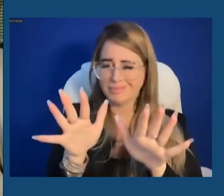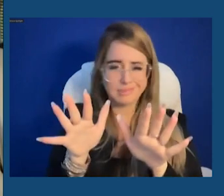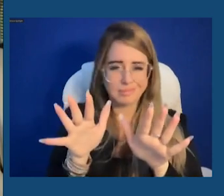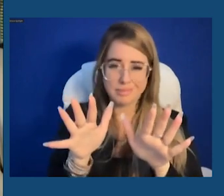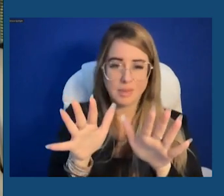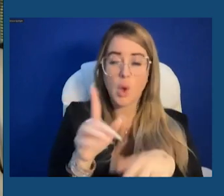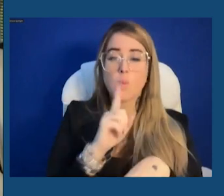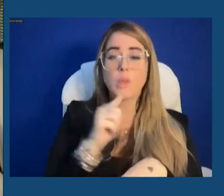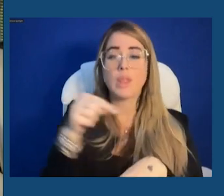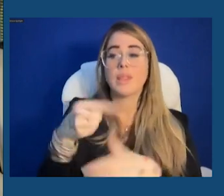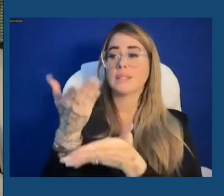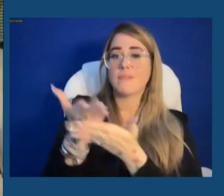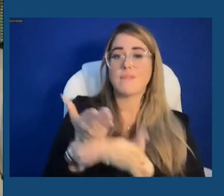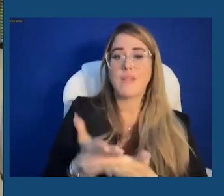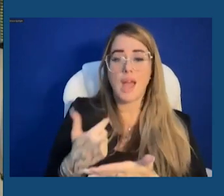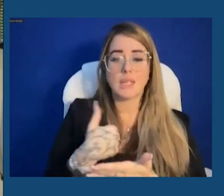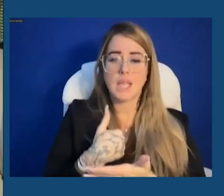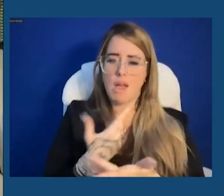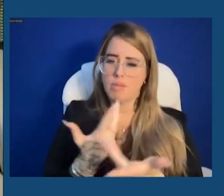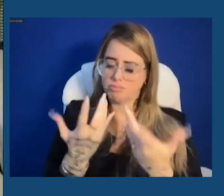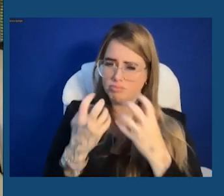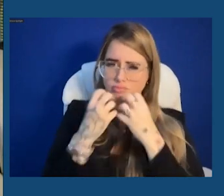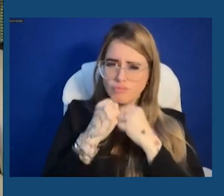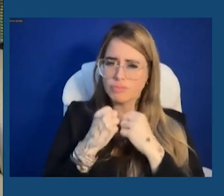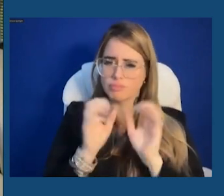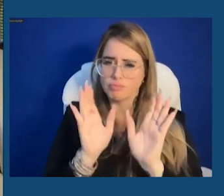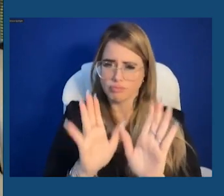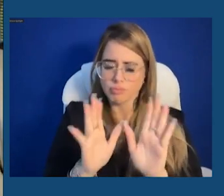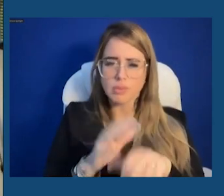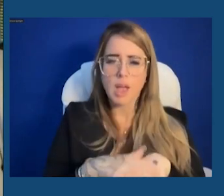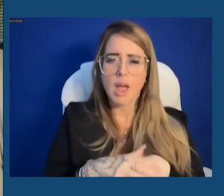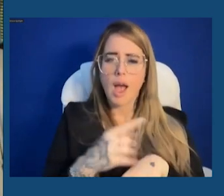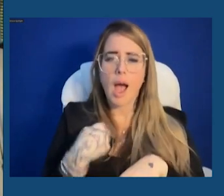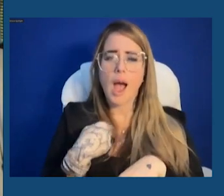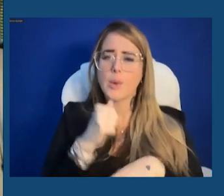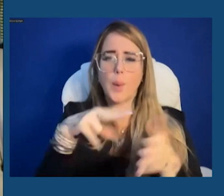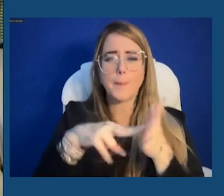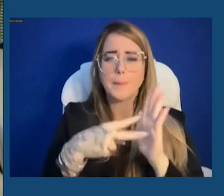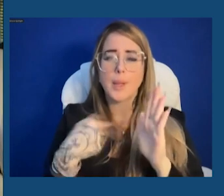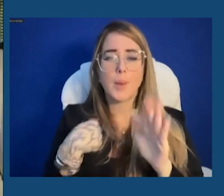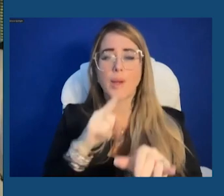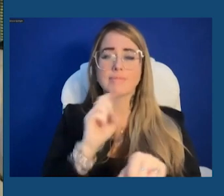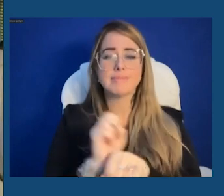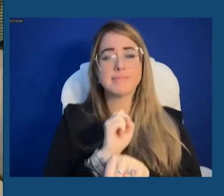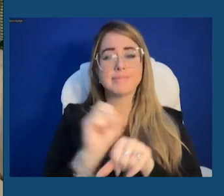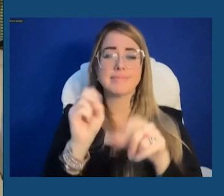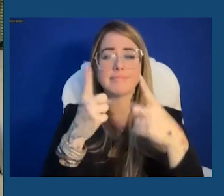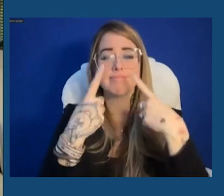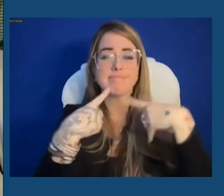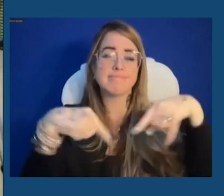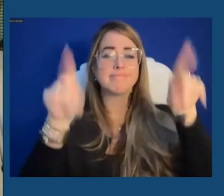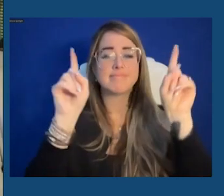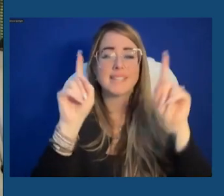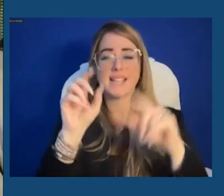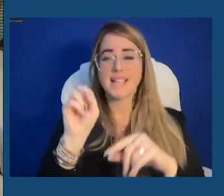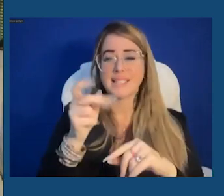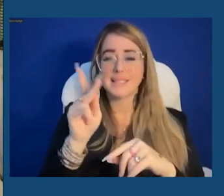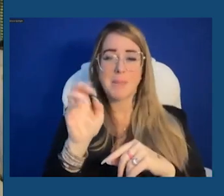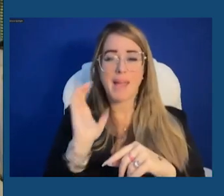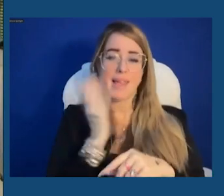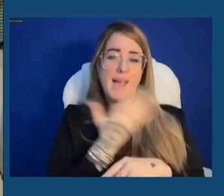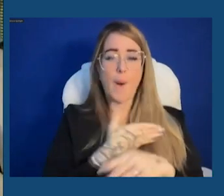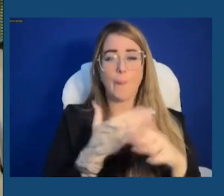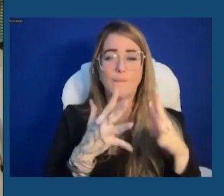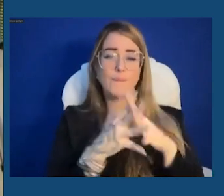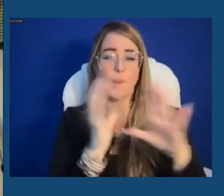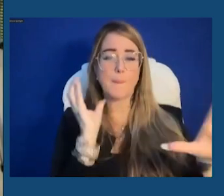I come from, and I'm not saying we're spiking the football, despite a very interesting Super Bowl. I